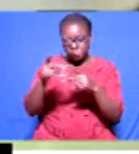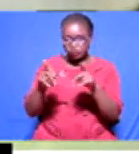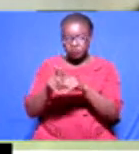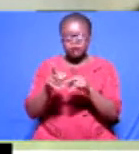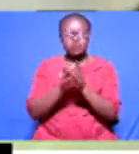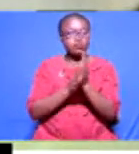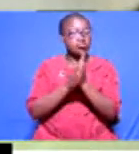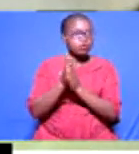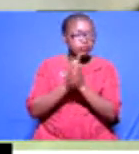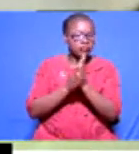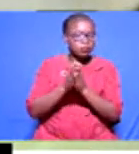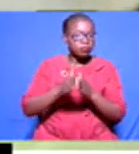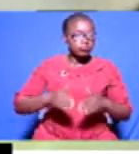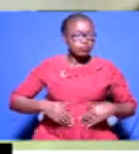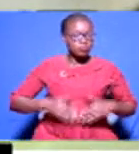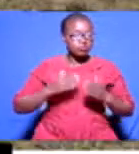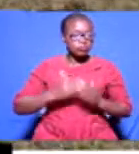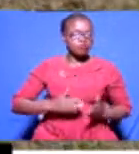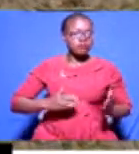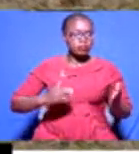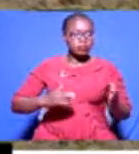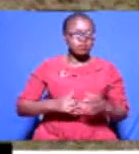motivating the junior athletes.